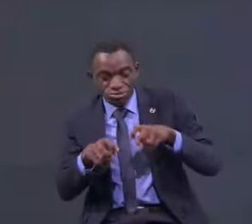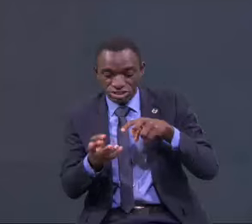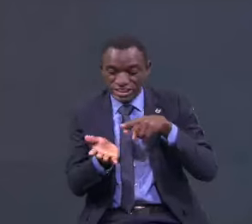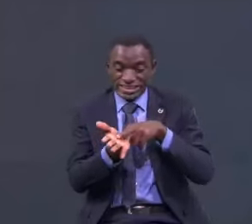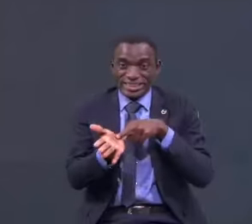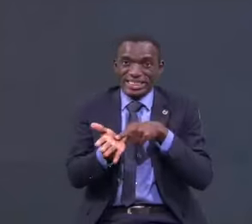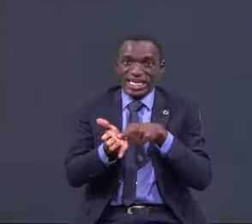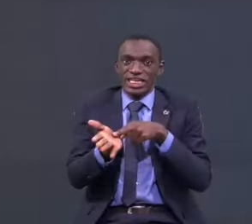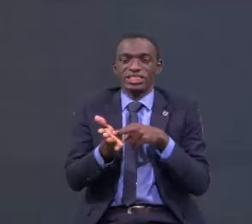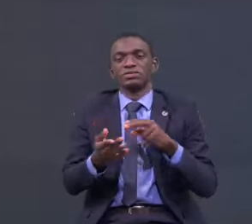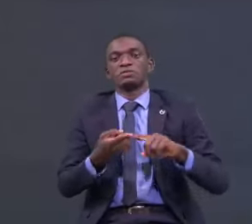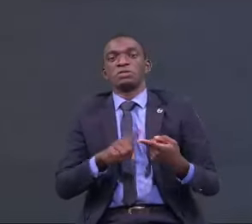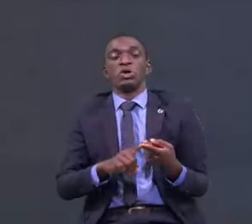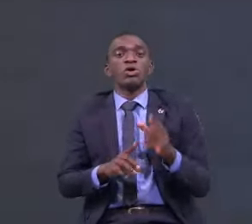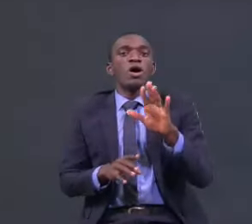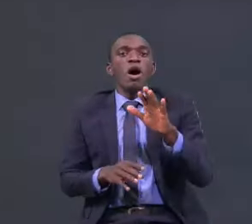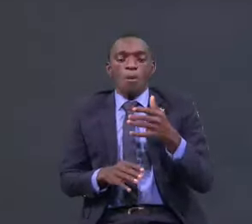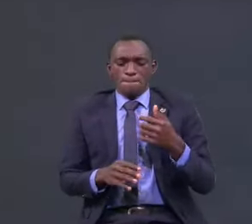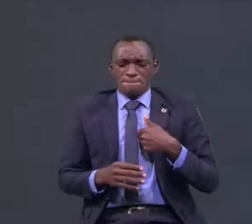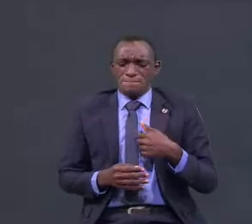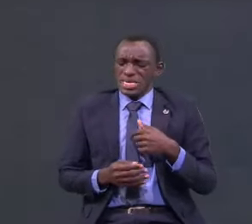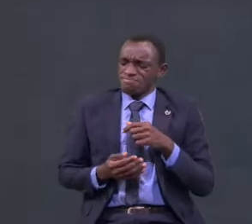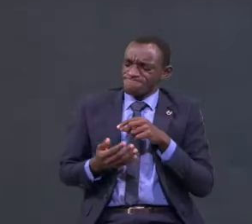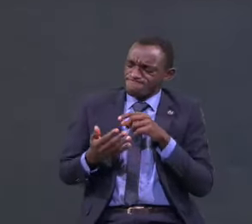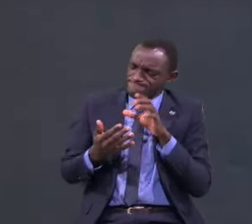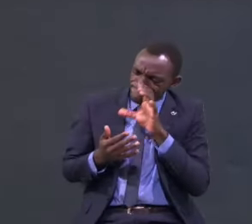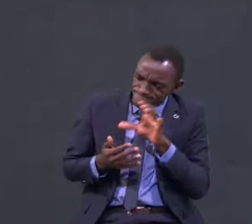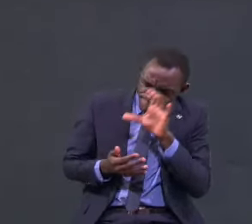I'm searching how to improve what I do.